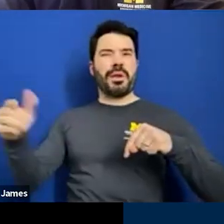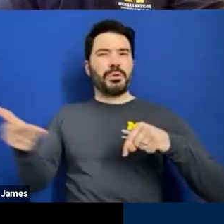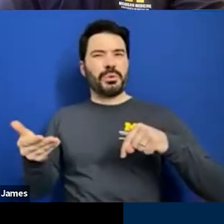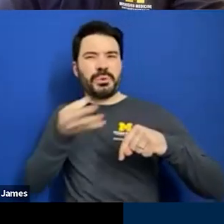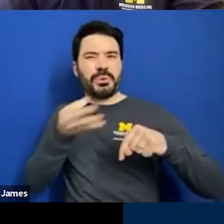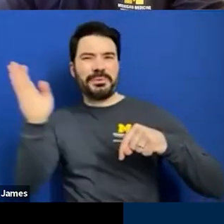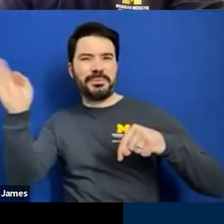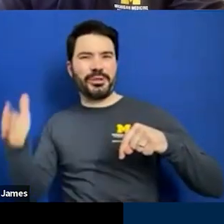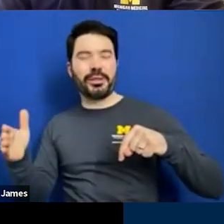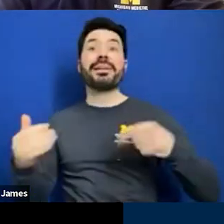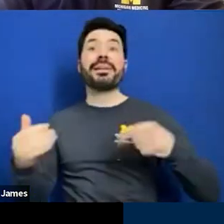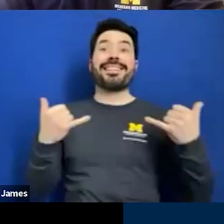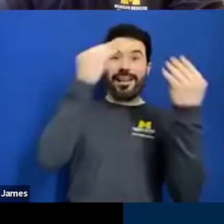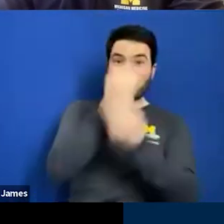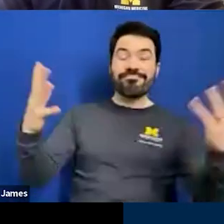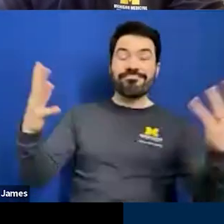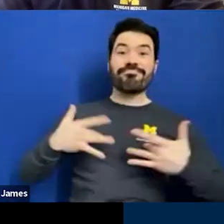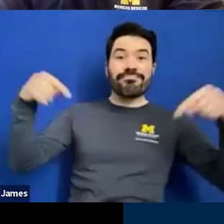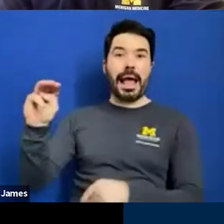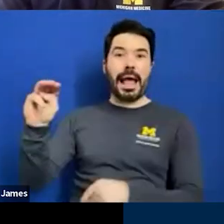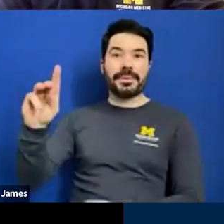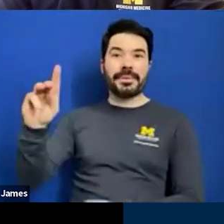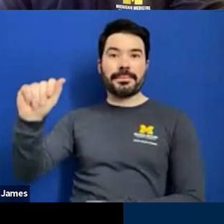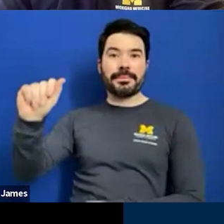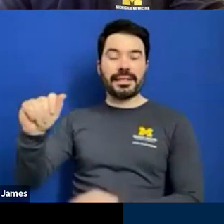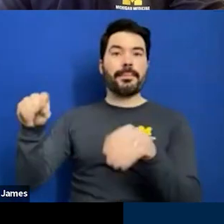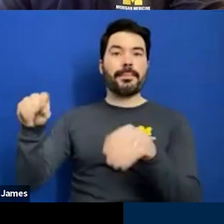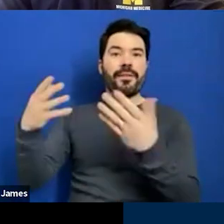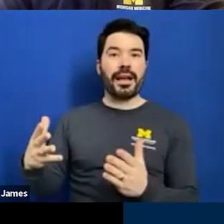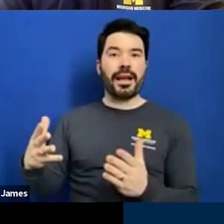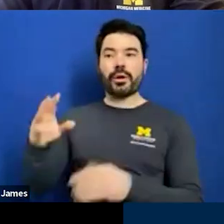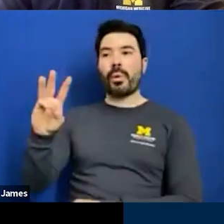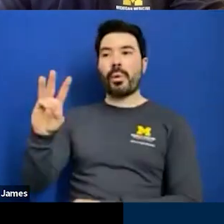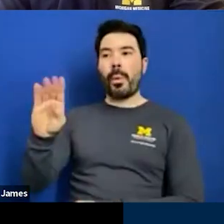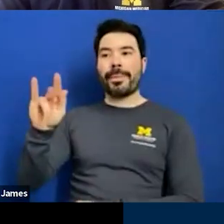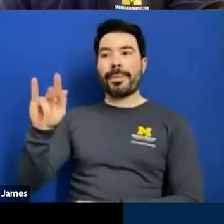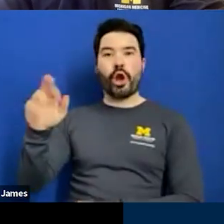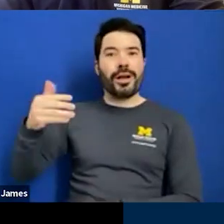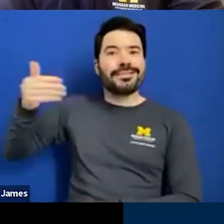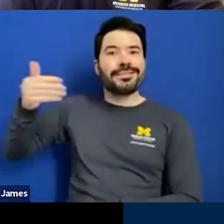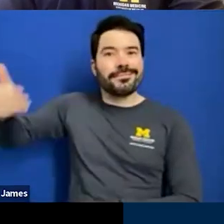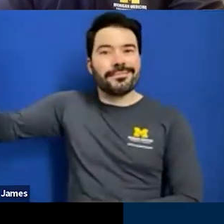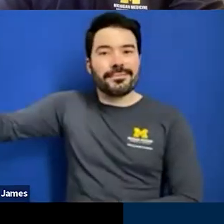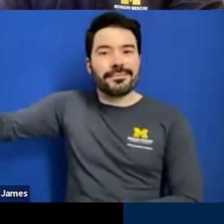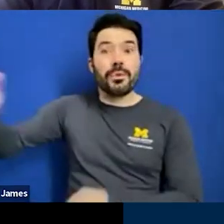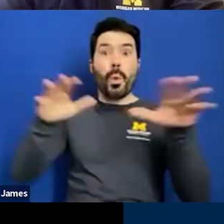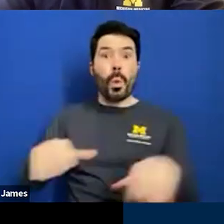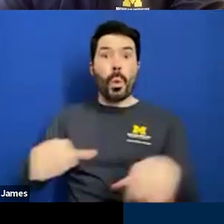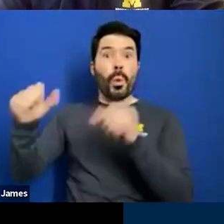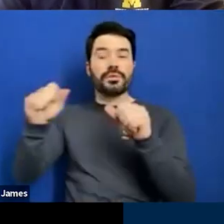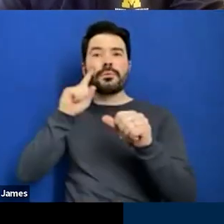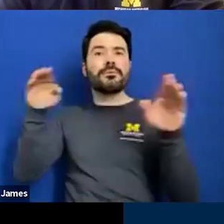more information about this MDisability provider webinar series. It's hosted and it's really designed for primary